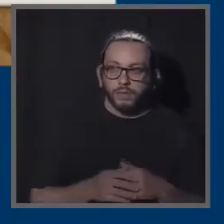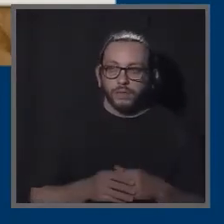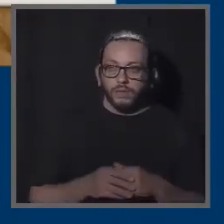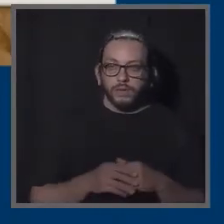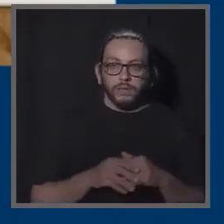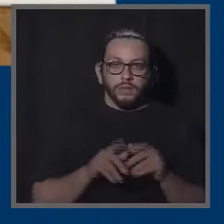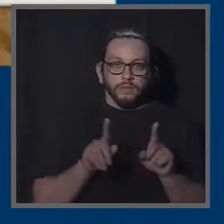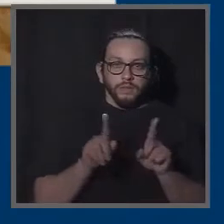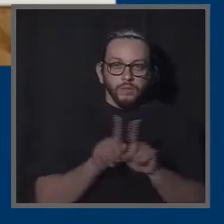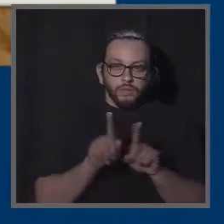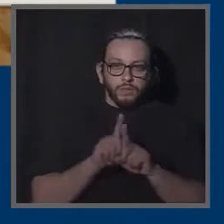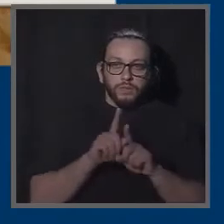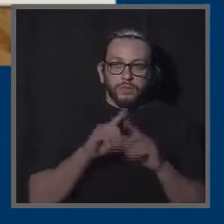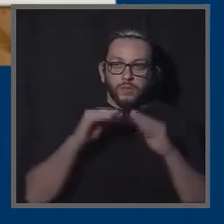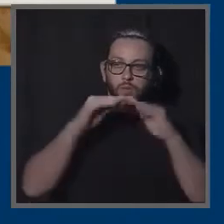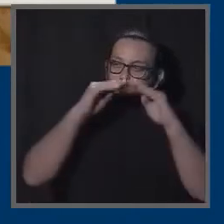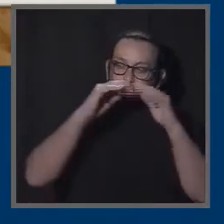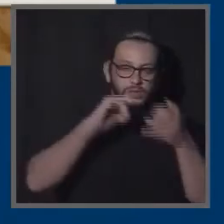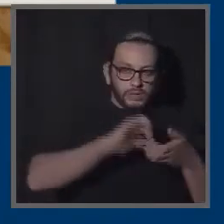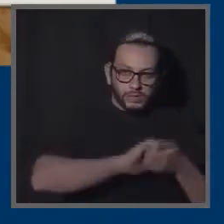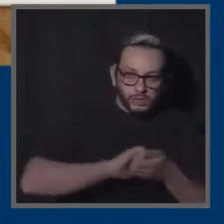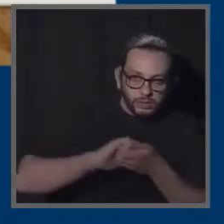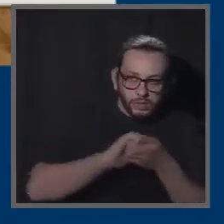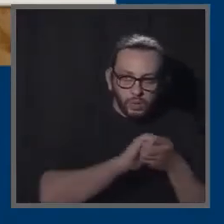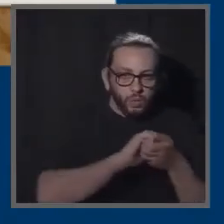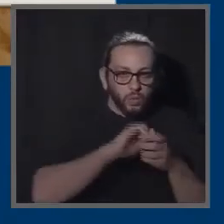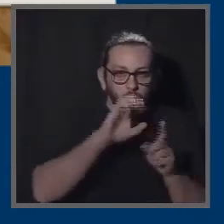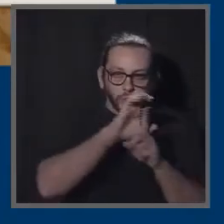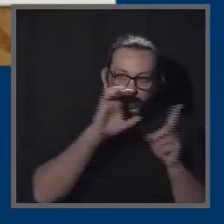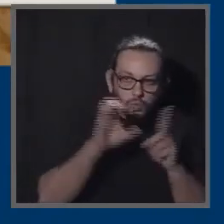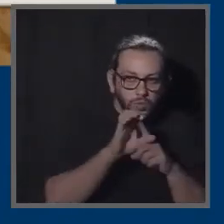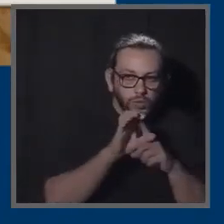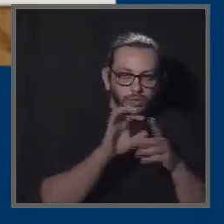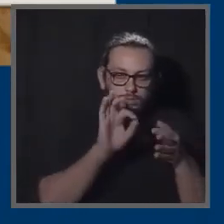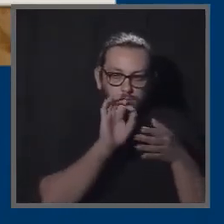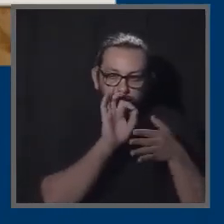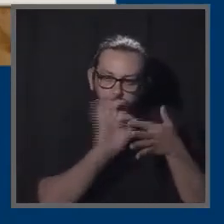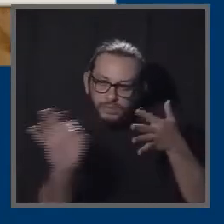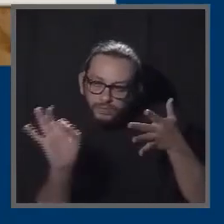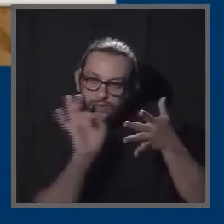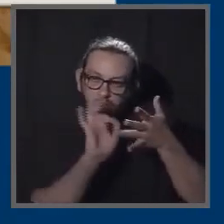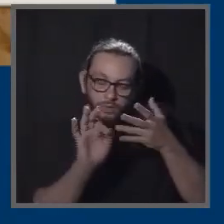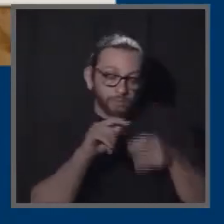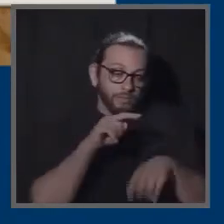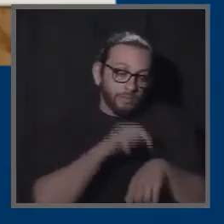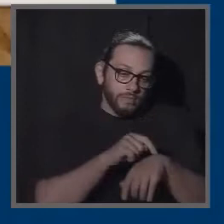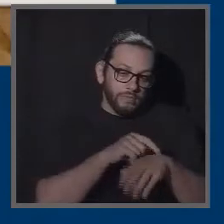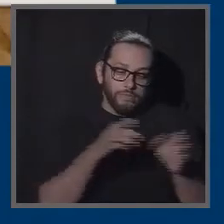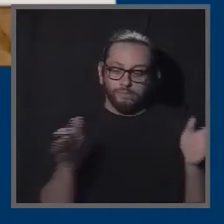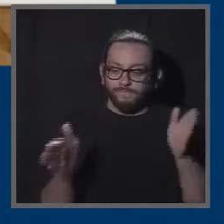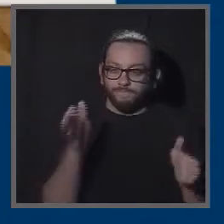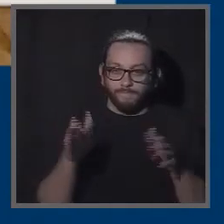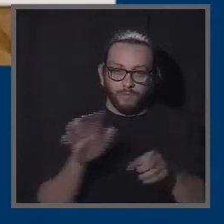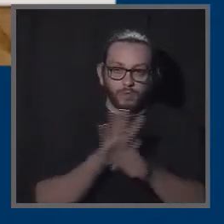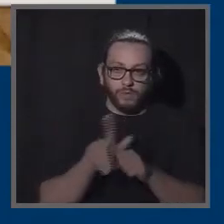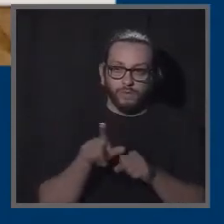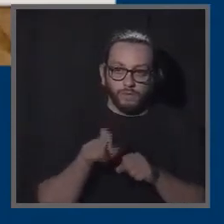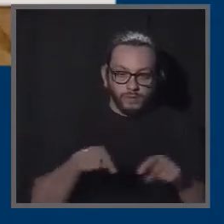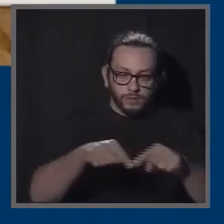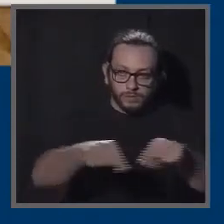a specific role in the age of the pandemic, which is to enable a space to imagine the future of a